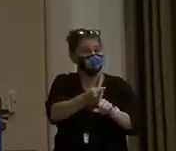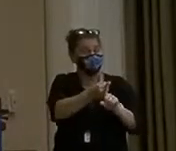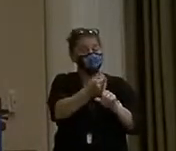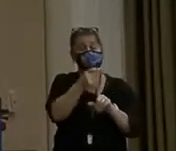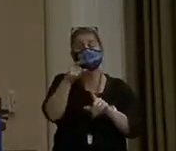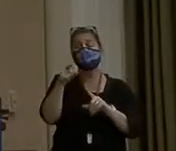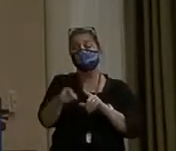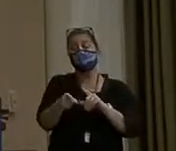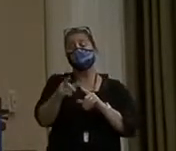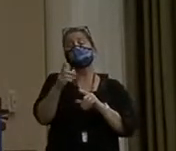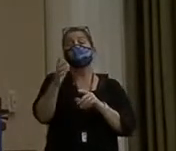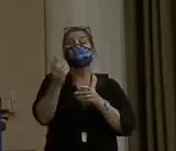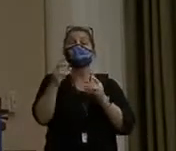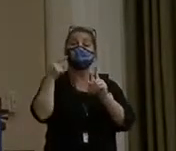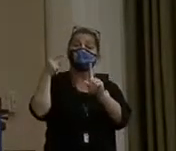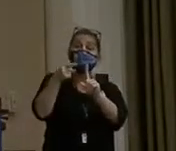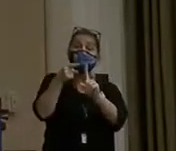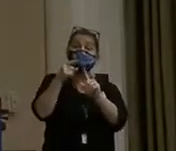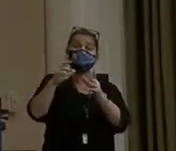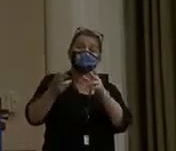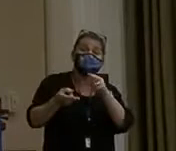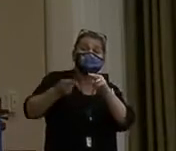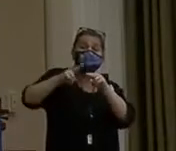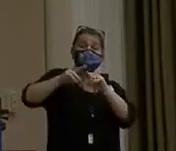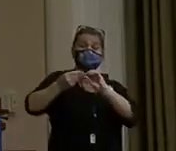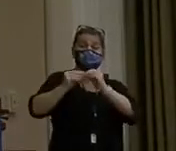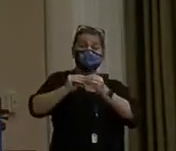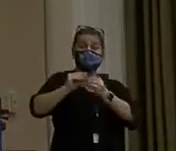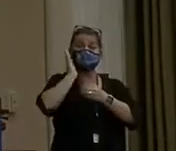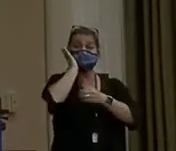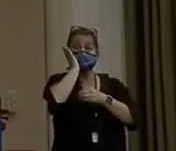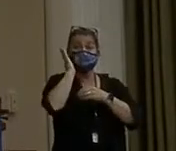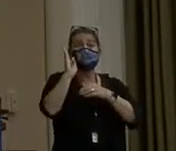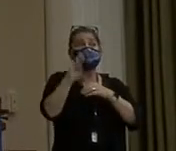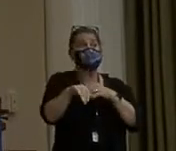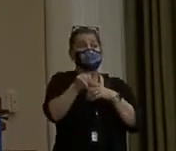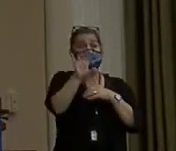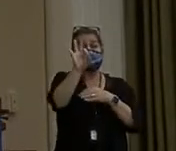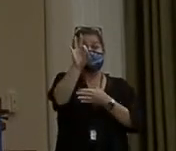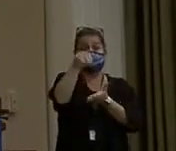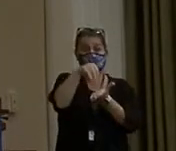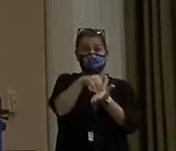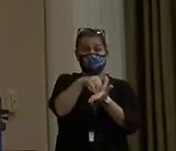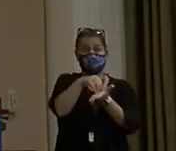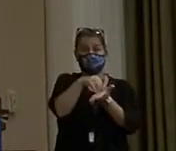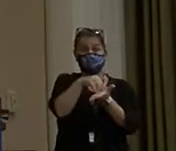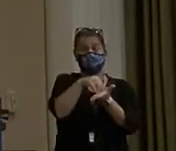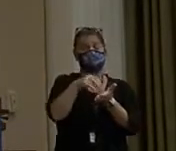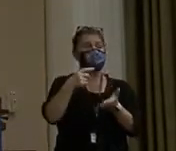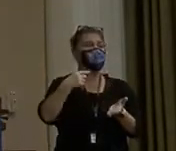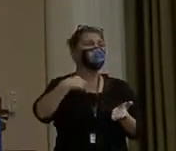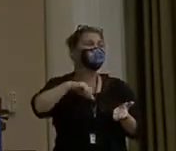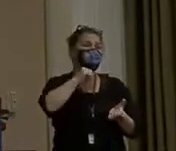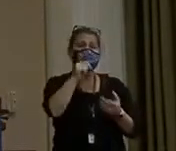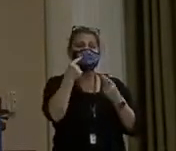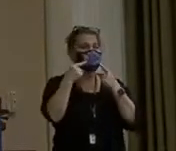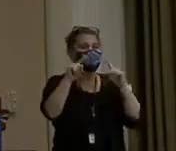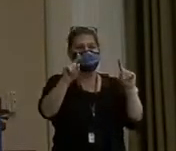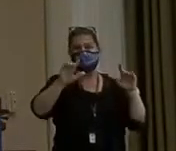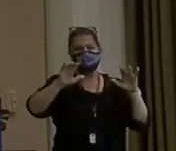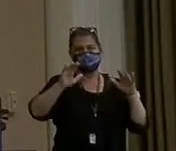to increase the number of beds by 9,000. And while we didn't achieve